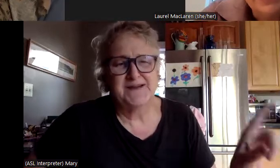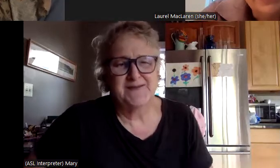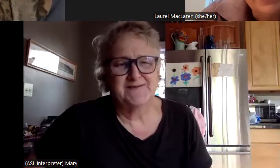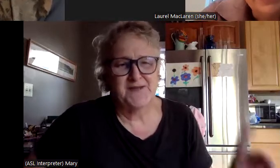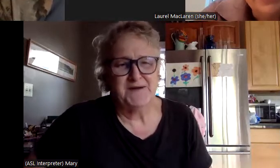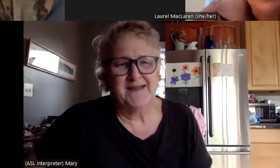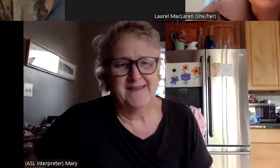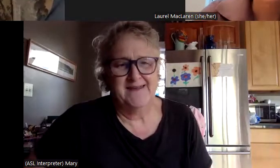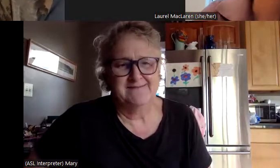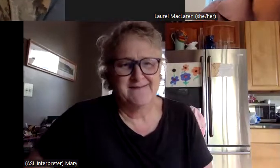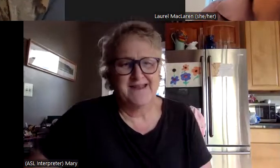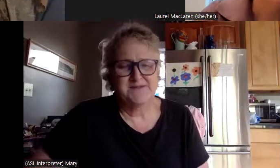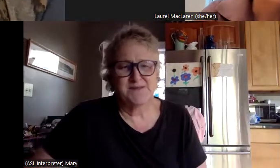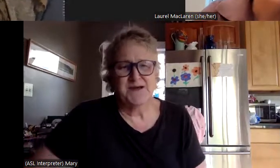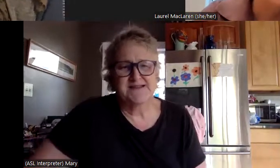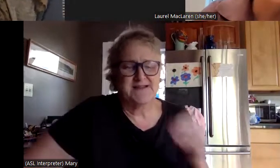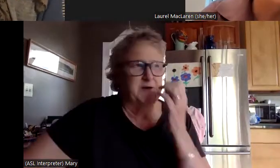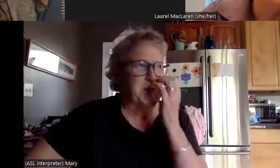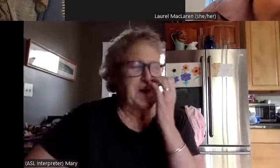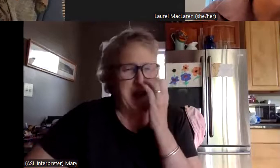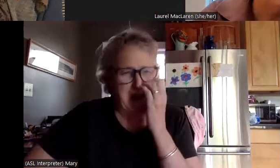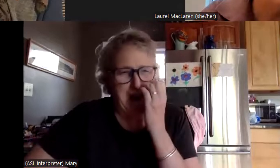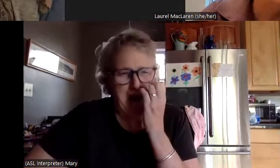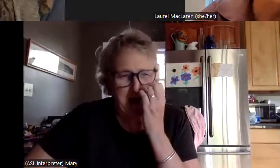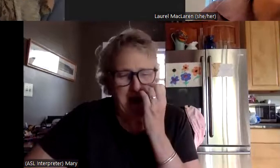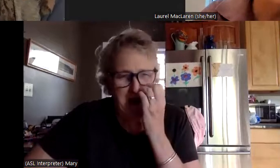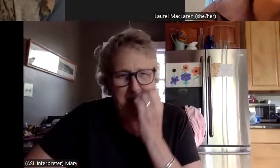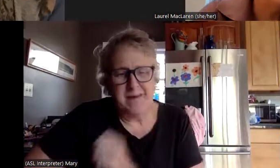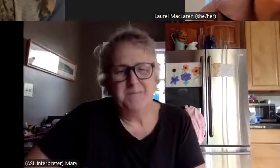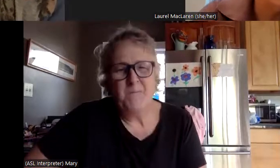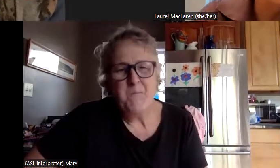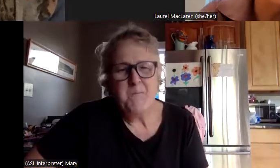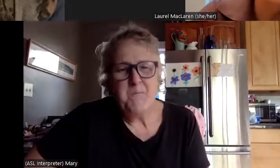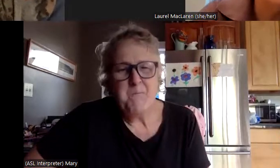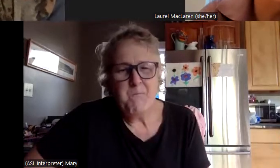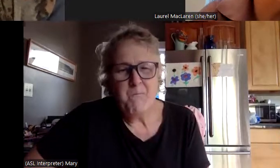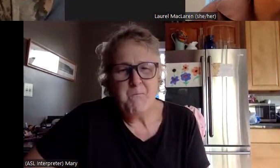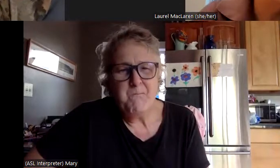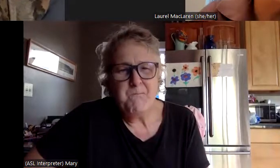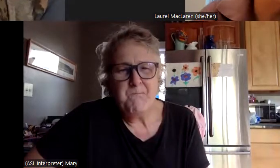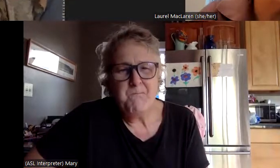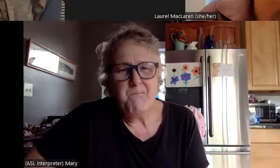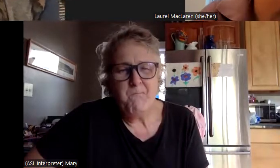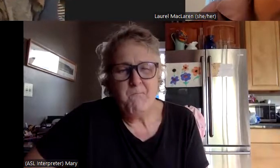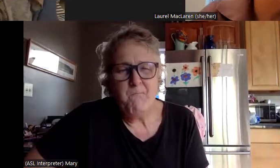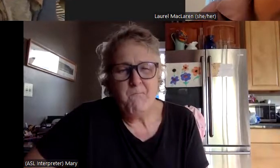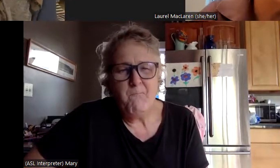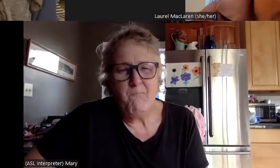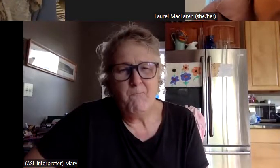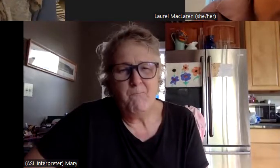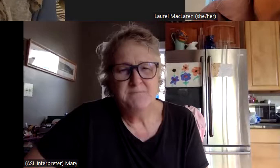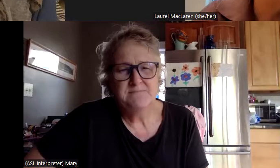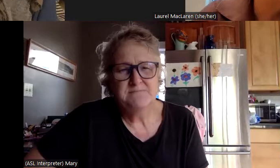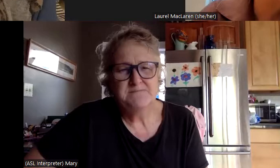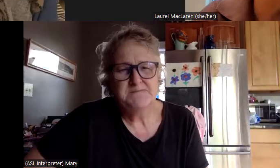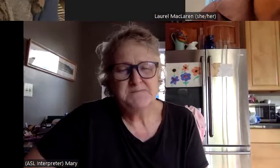is a bigger threat than I think it's them often, surprising I you. mean, I think in Indonesia, I don't know, I can't recall that I ever saw one